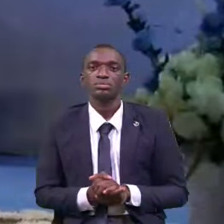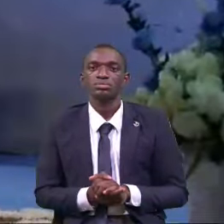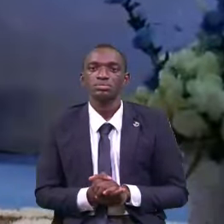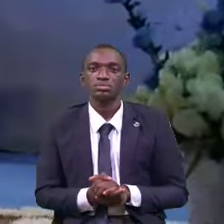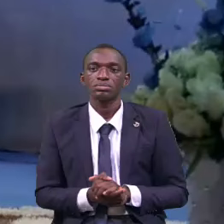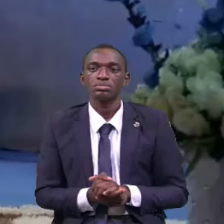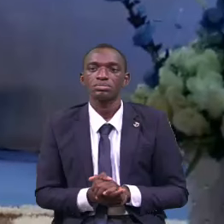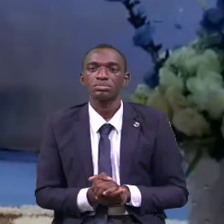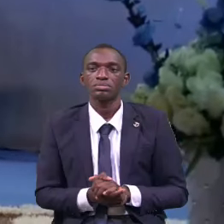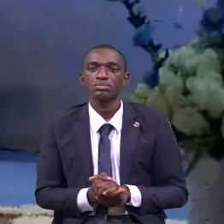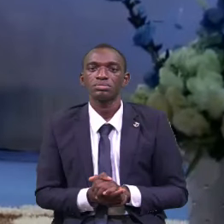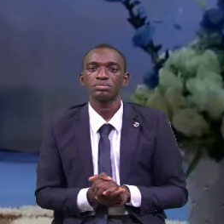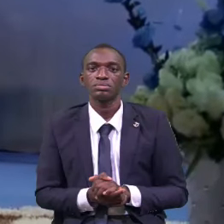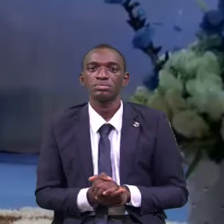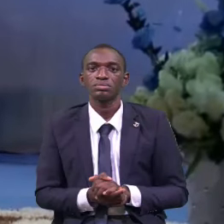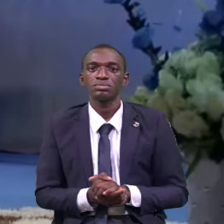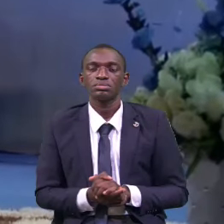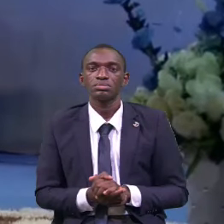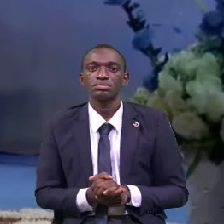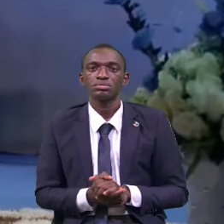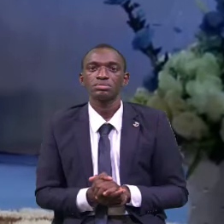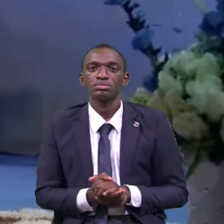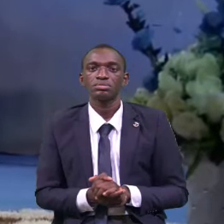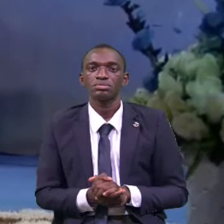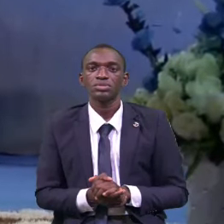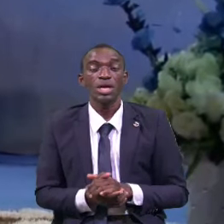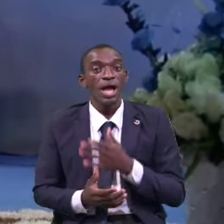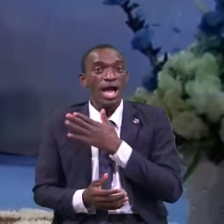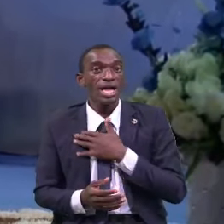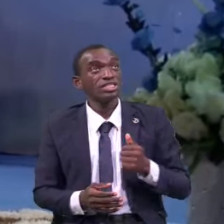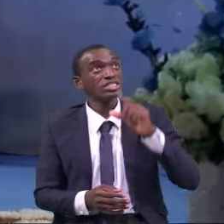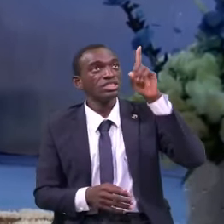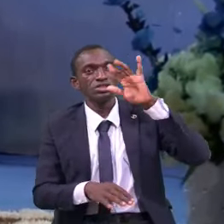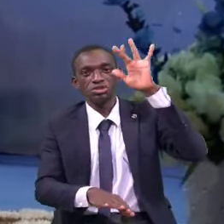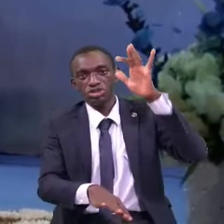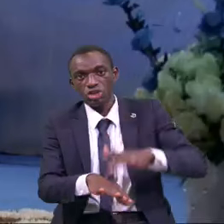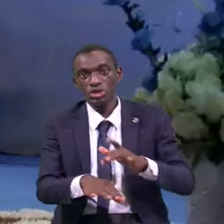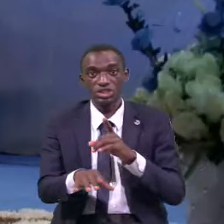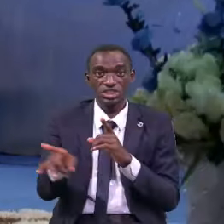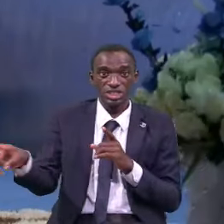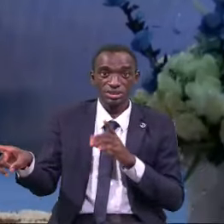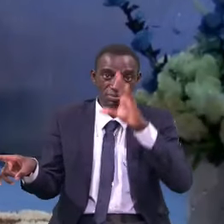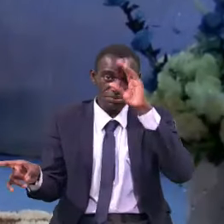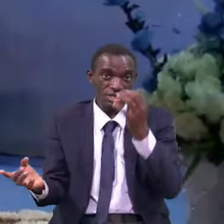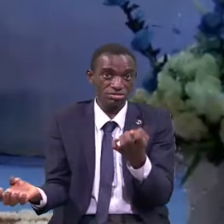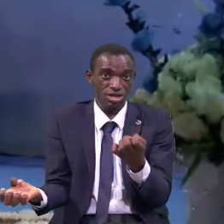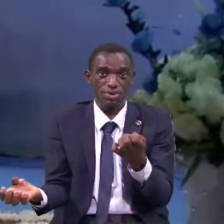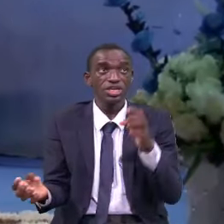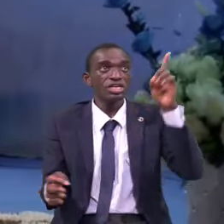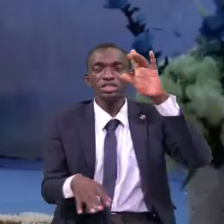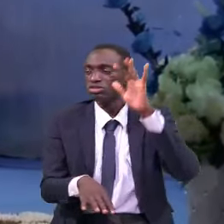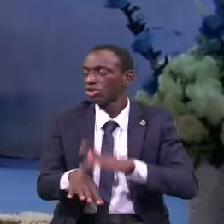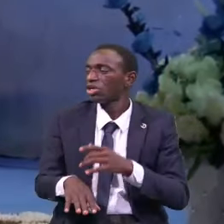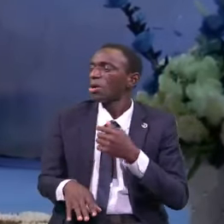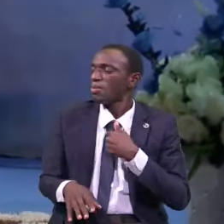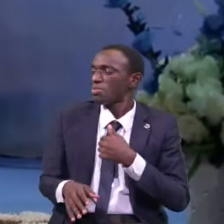il laisse leur vie passer ici à la croisade. And he touched him and said unto him, I